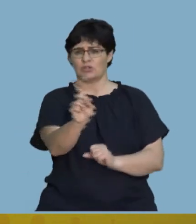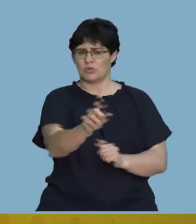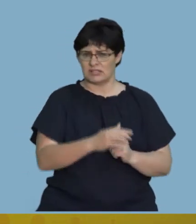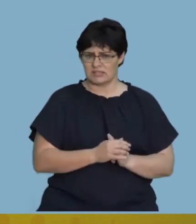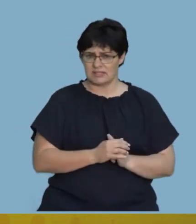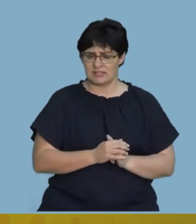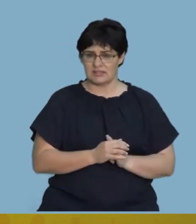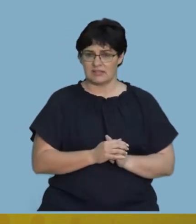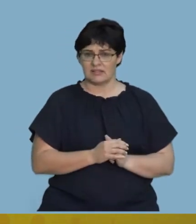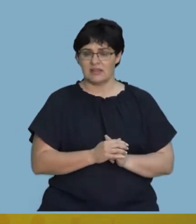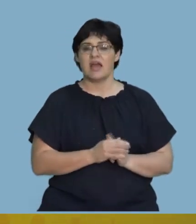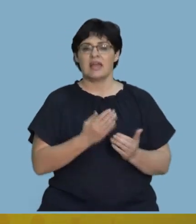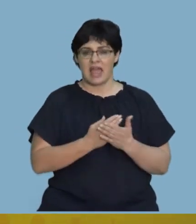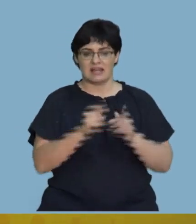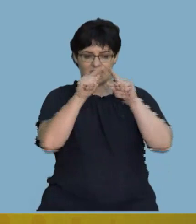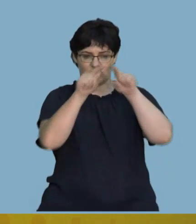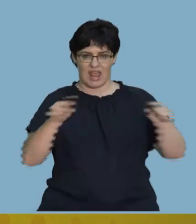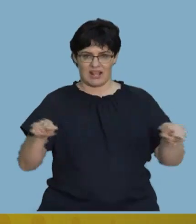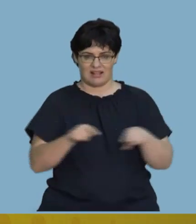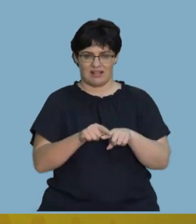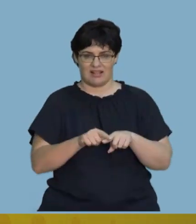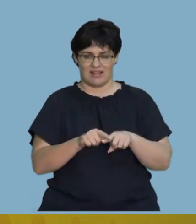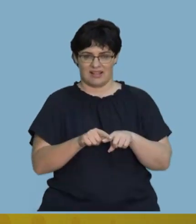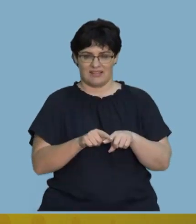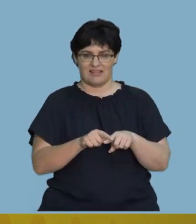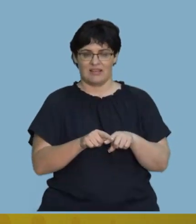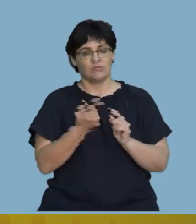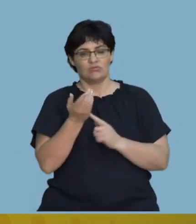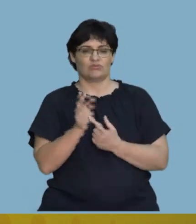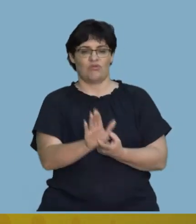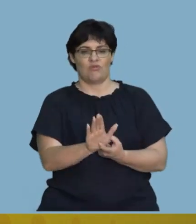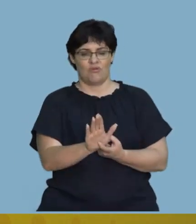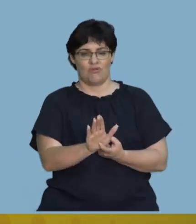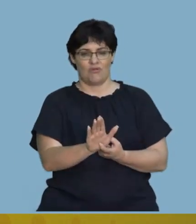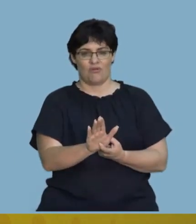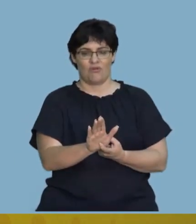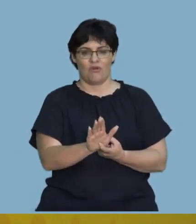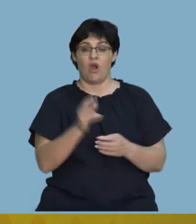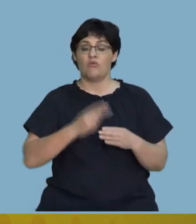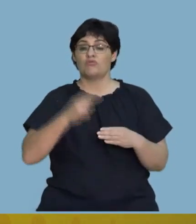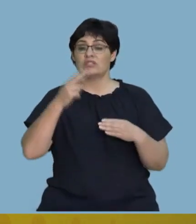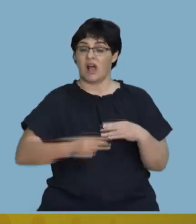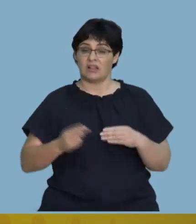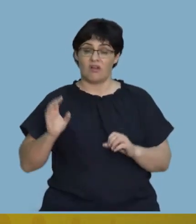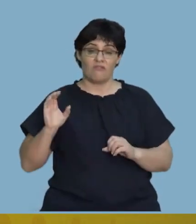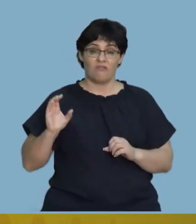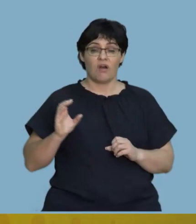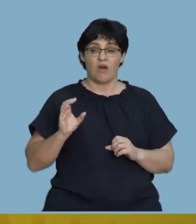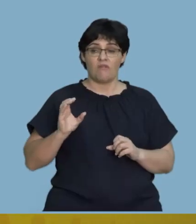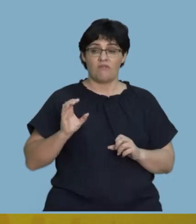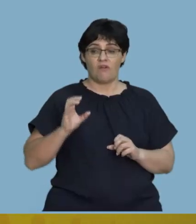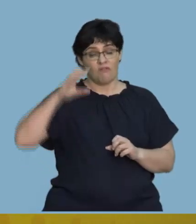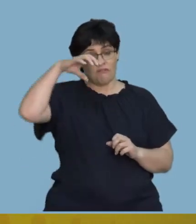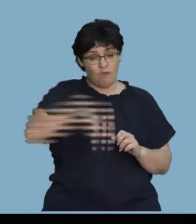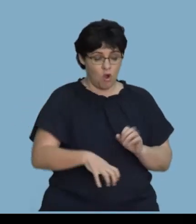draw a triangle of forces to show that the resultant force or the net force acting on sphere Y is